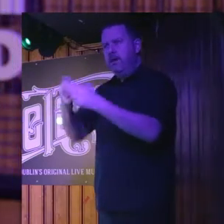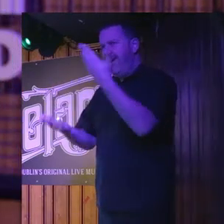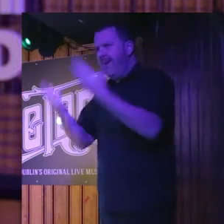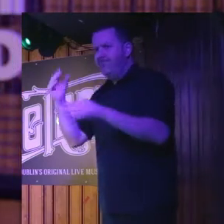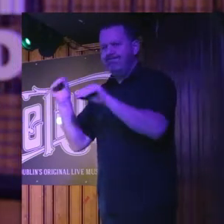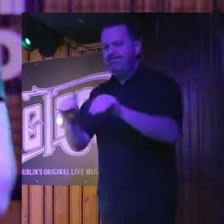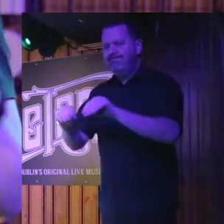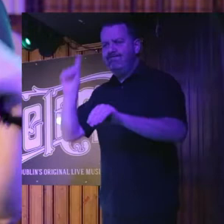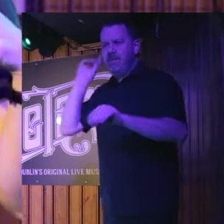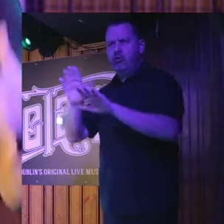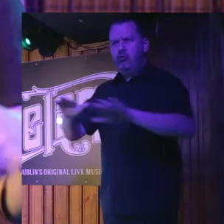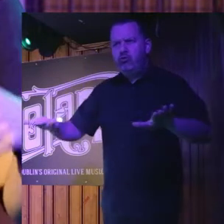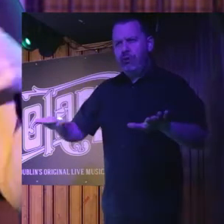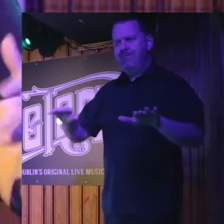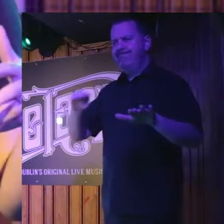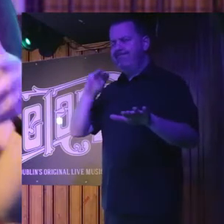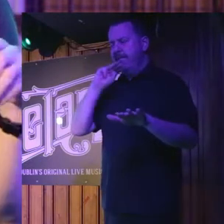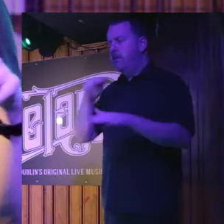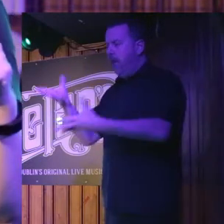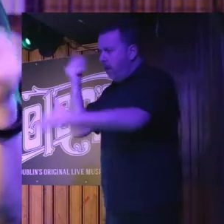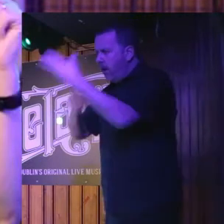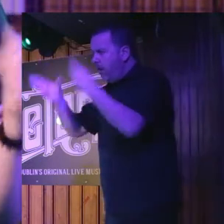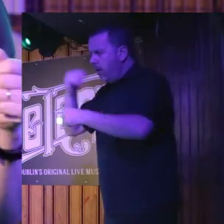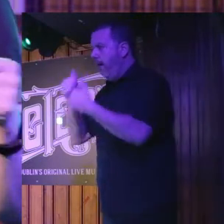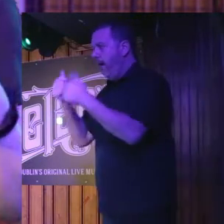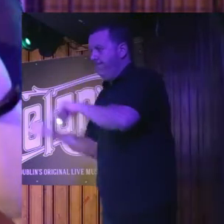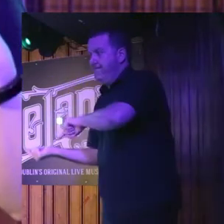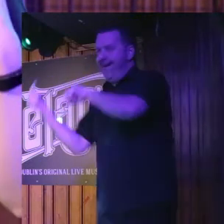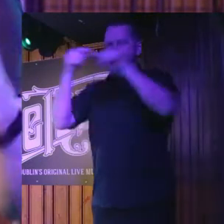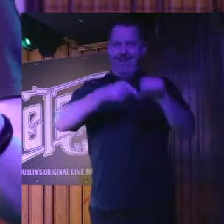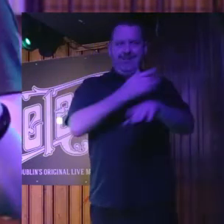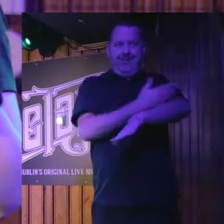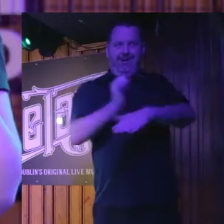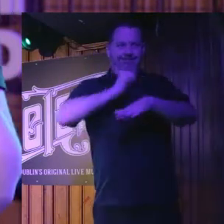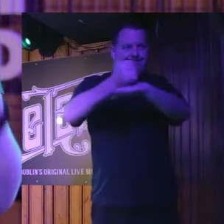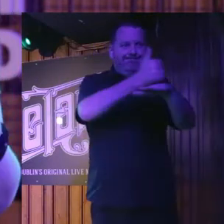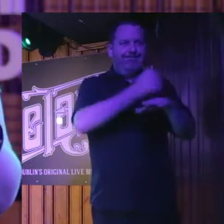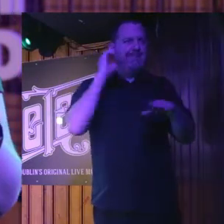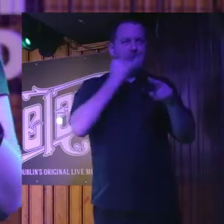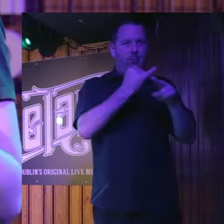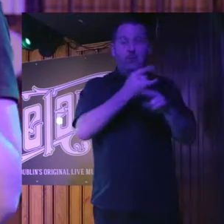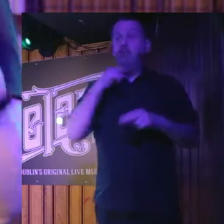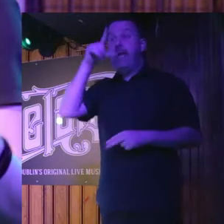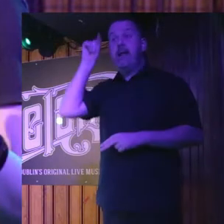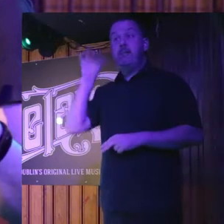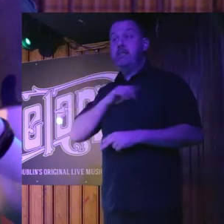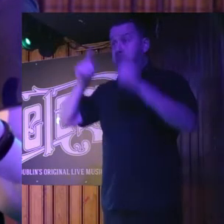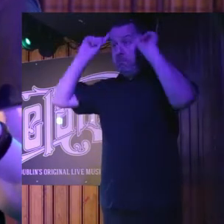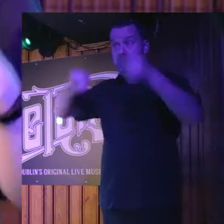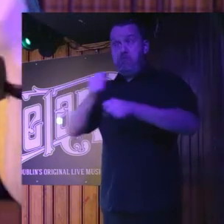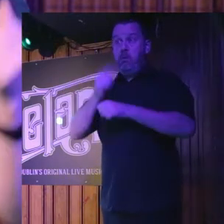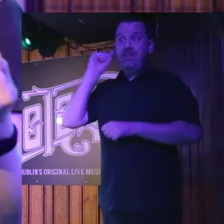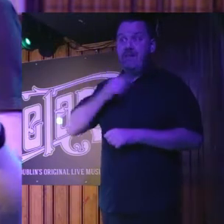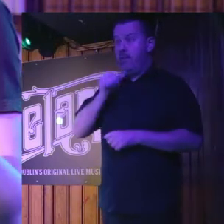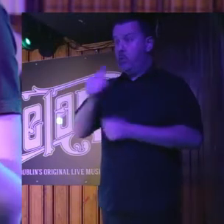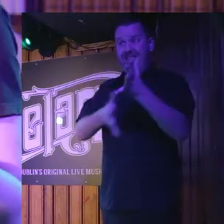for teaching deaf children so that they could come back and set up schools for the deaf in America. Now, Gallaudet didn't know anything about deafness. He didn't have sign language.